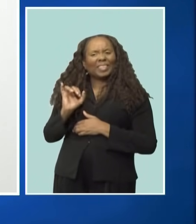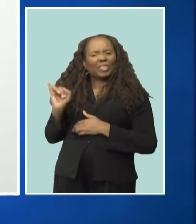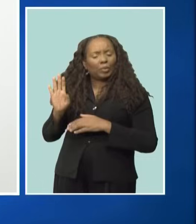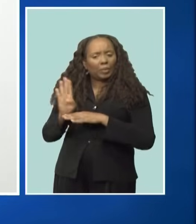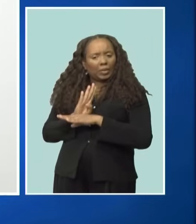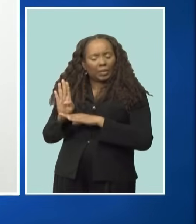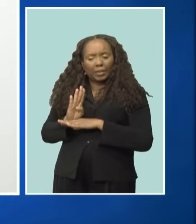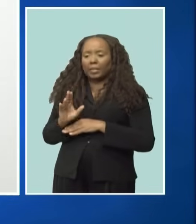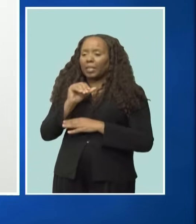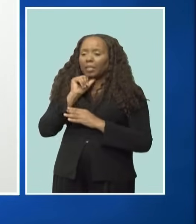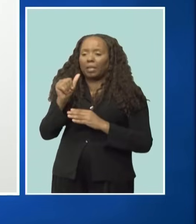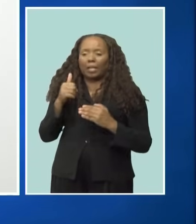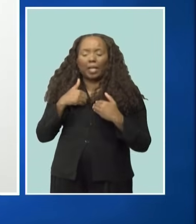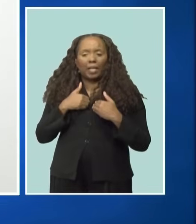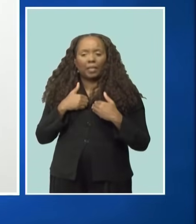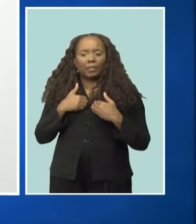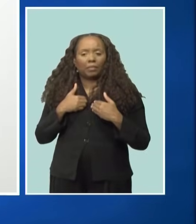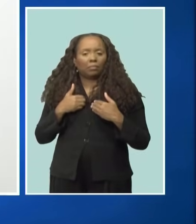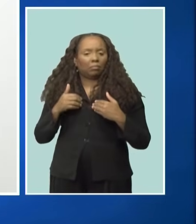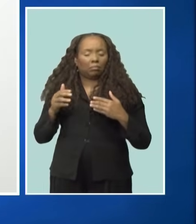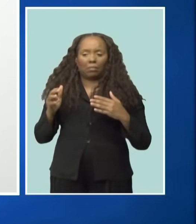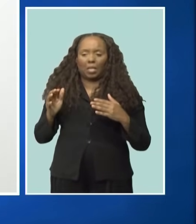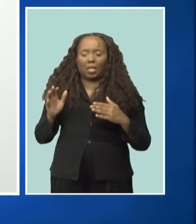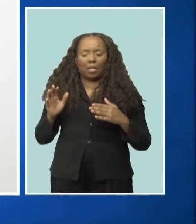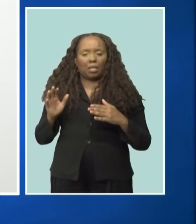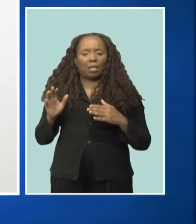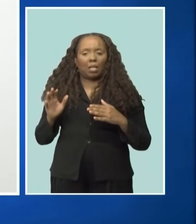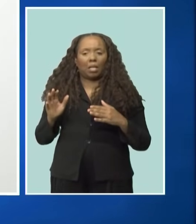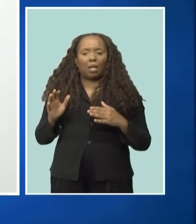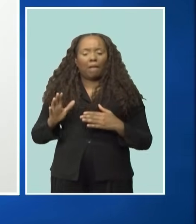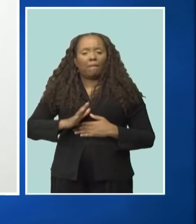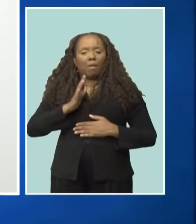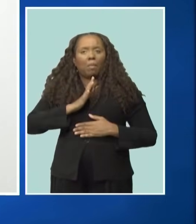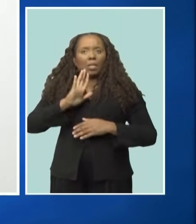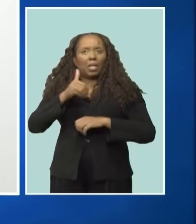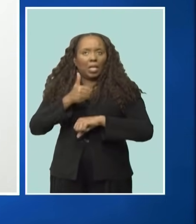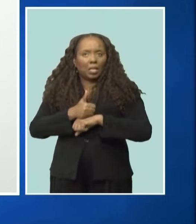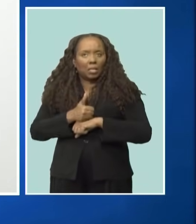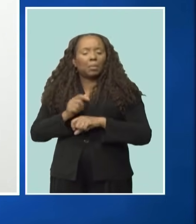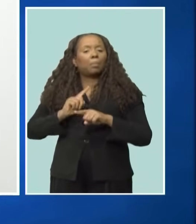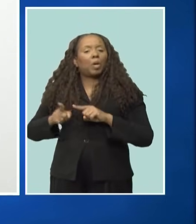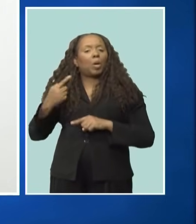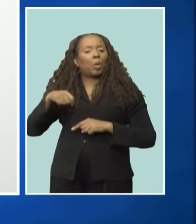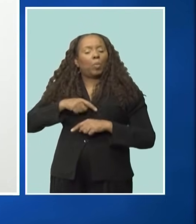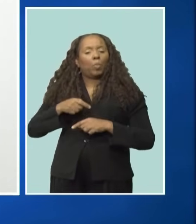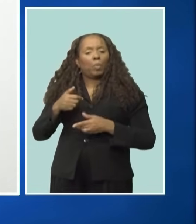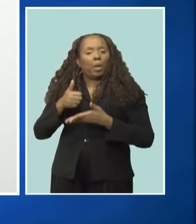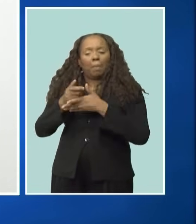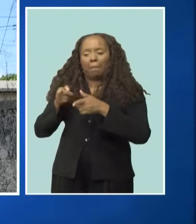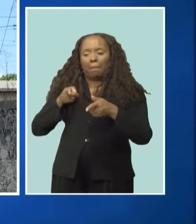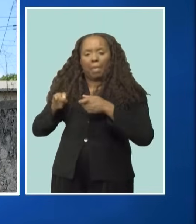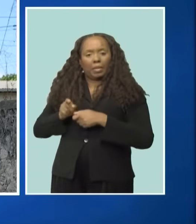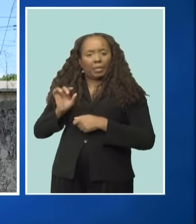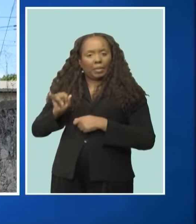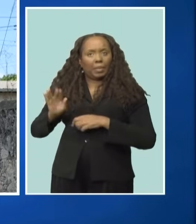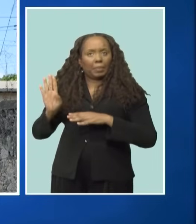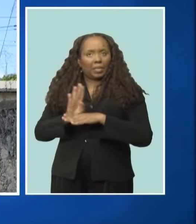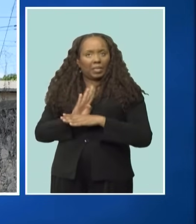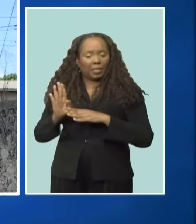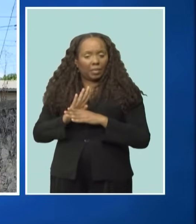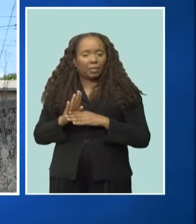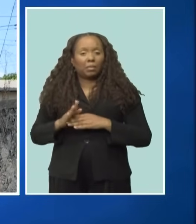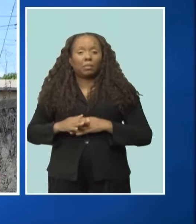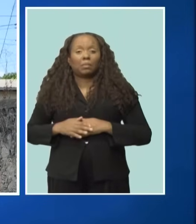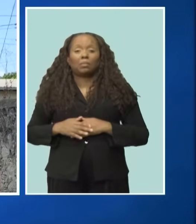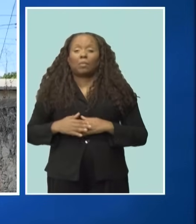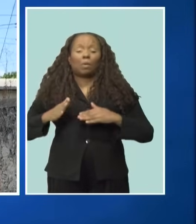manage these entities under the terms of our Class 3 license. The company official says with over 25 years